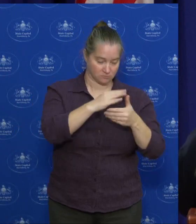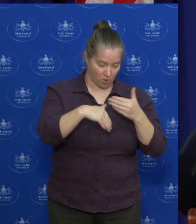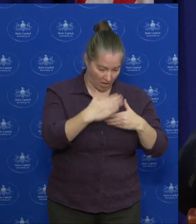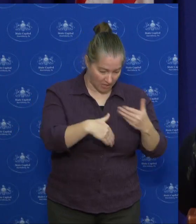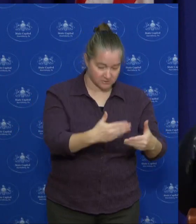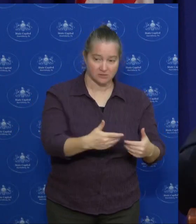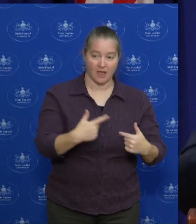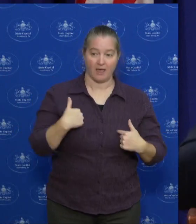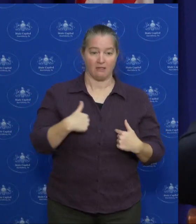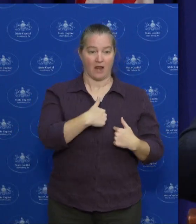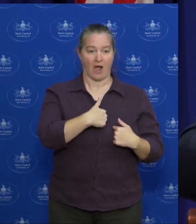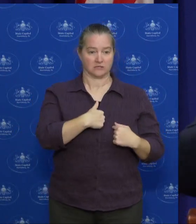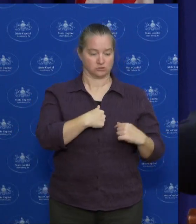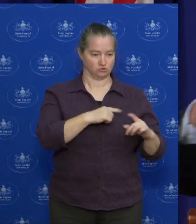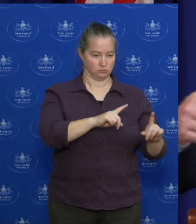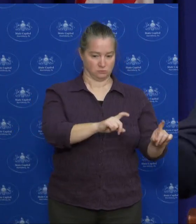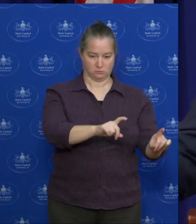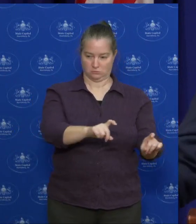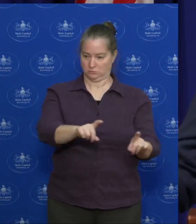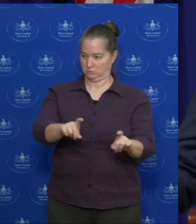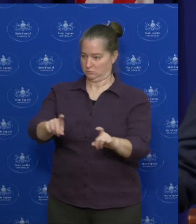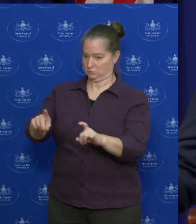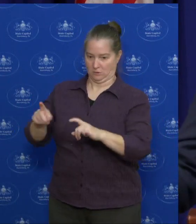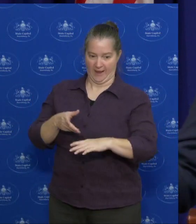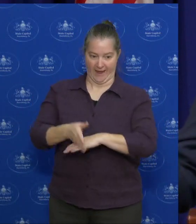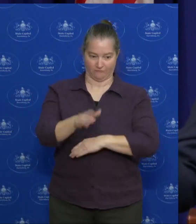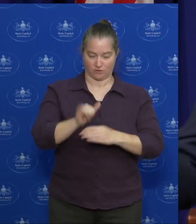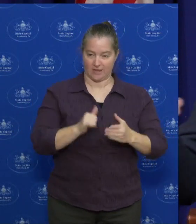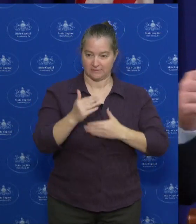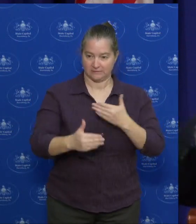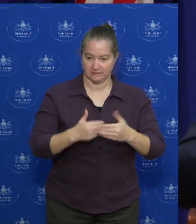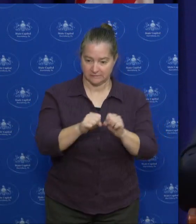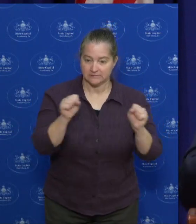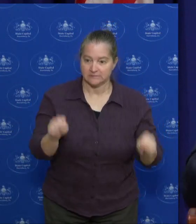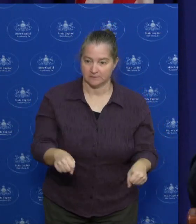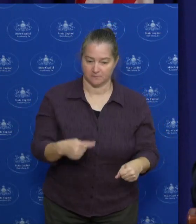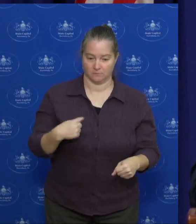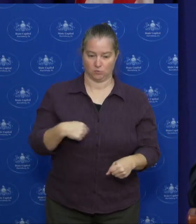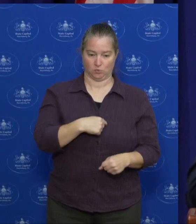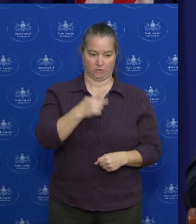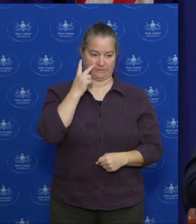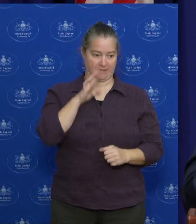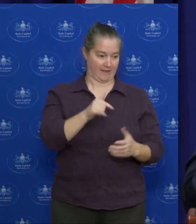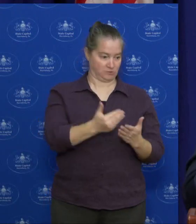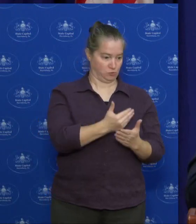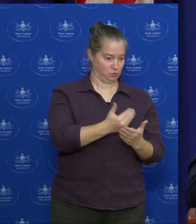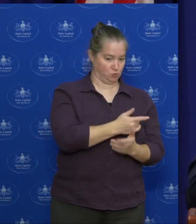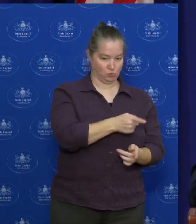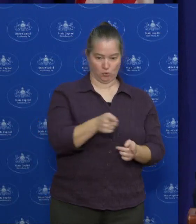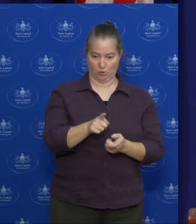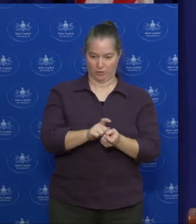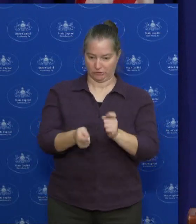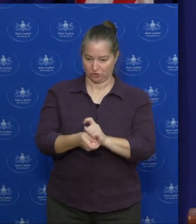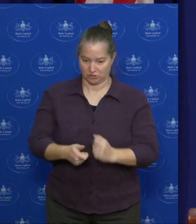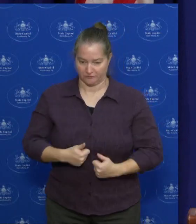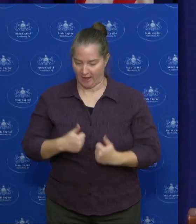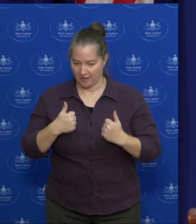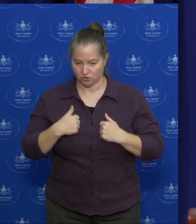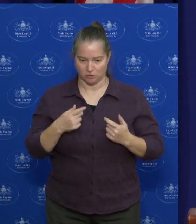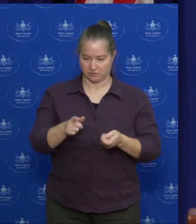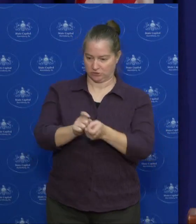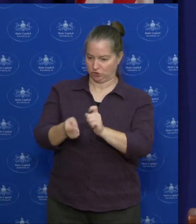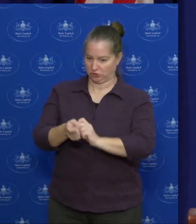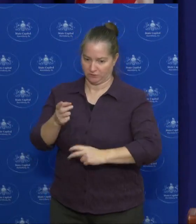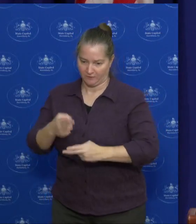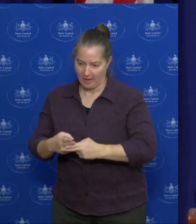query those applications after they've gone through that whole system to see whether they are new, whether they're change of address, change of